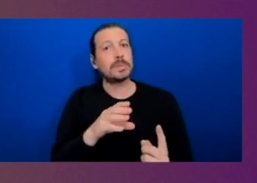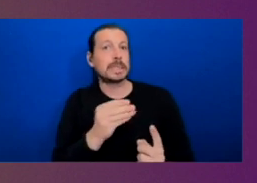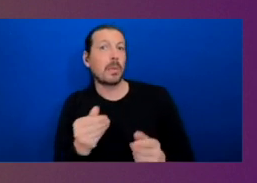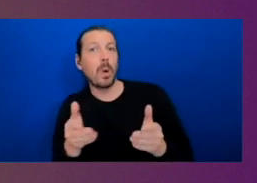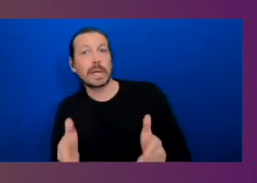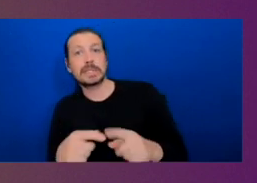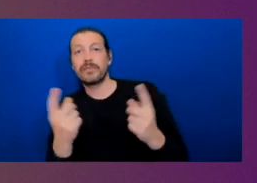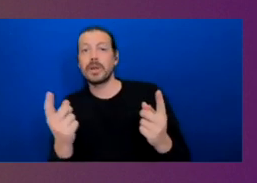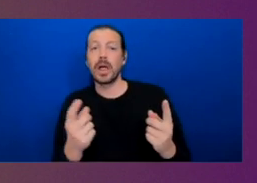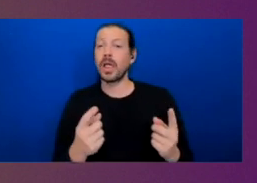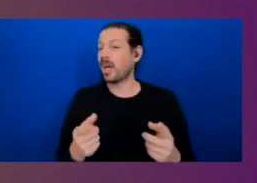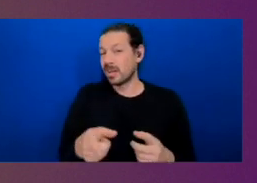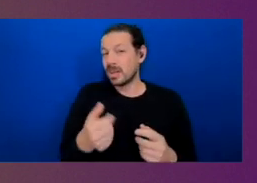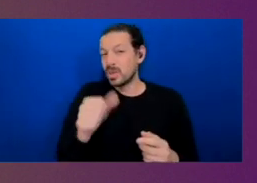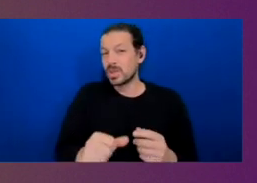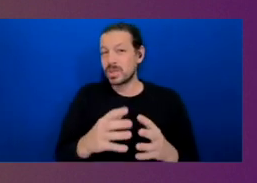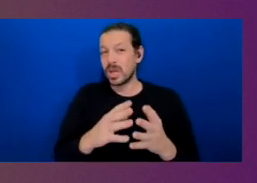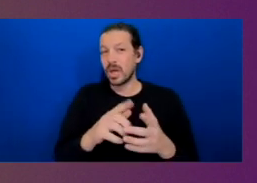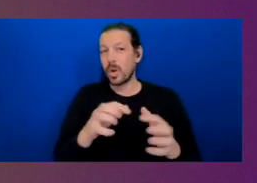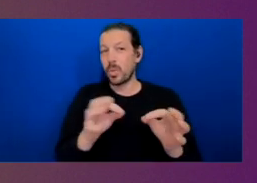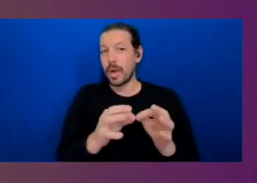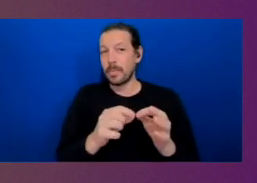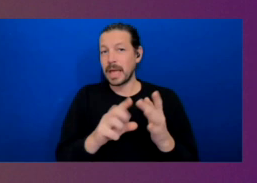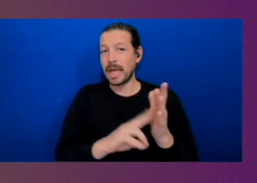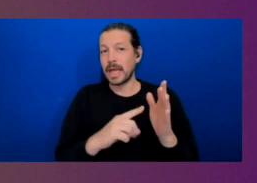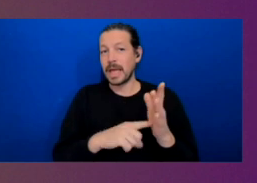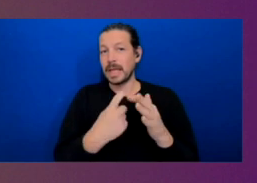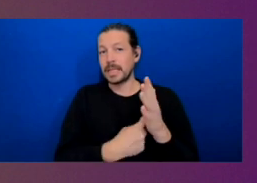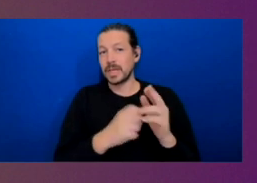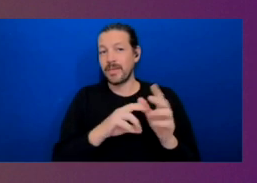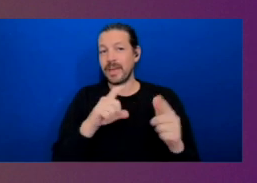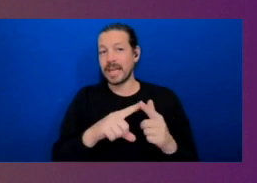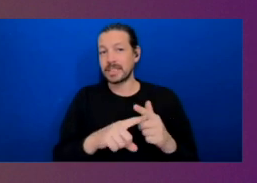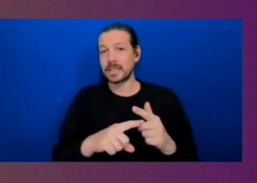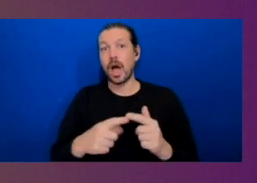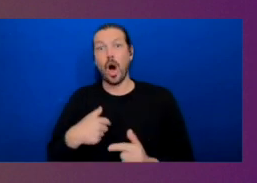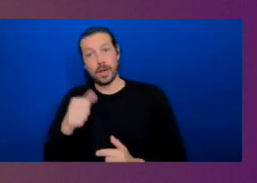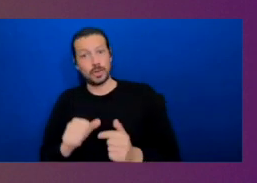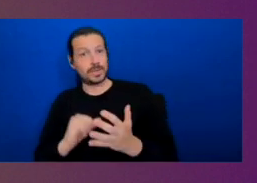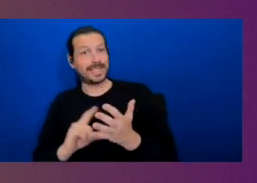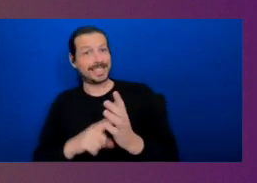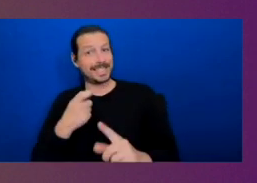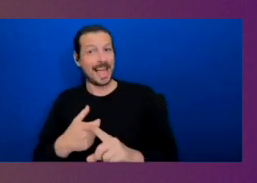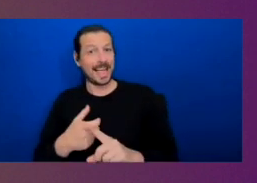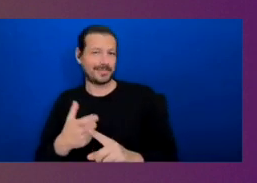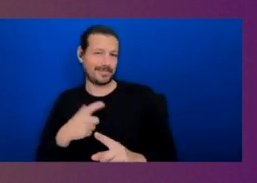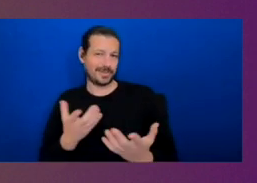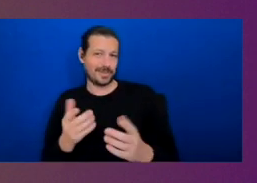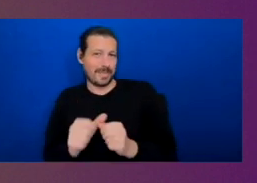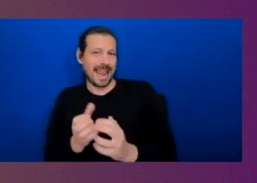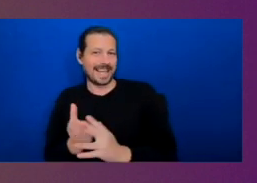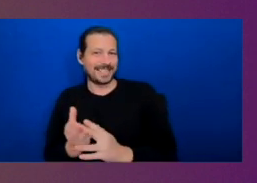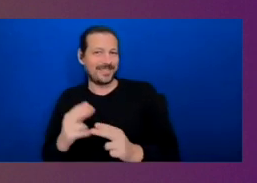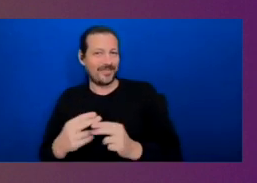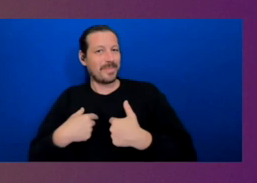web interface. I'm using an integration into Slack because the website's not so accessible, but actually in Slack it works really well. And that then